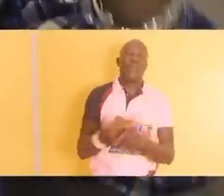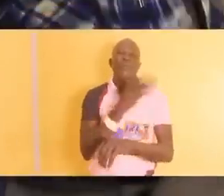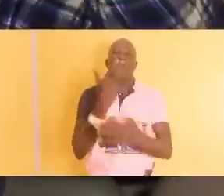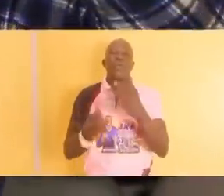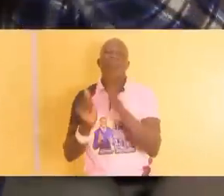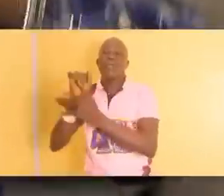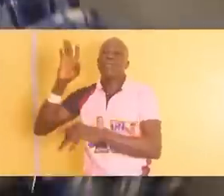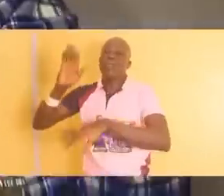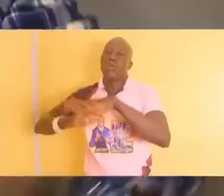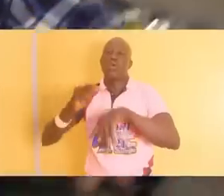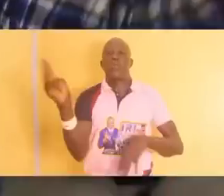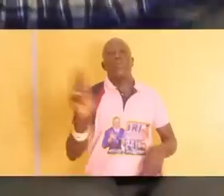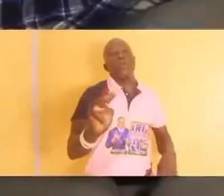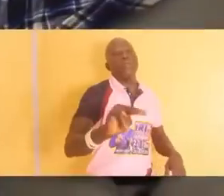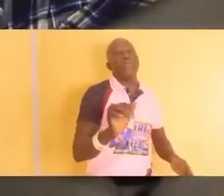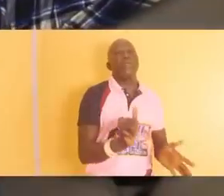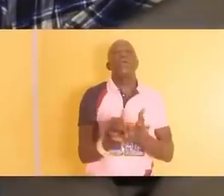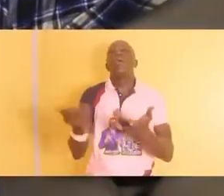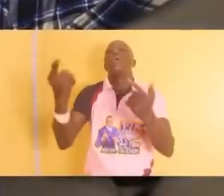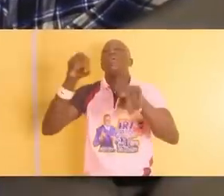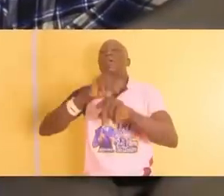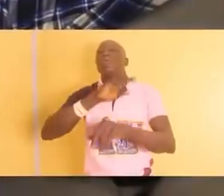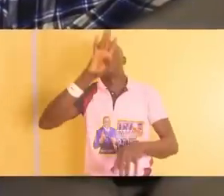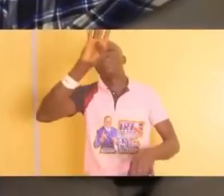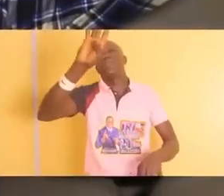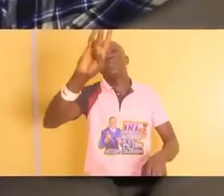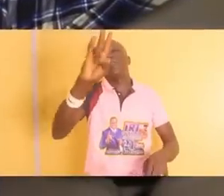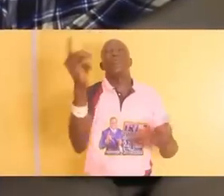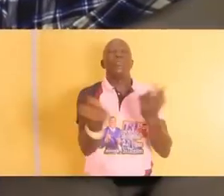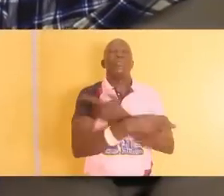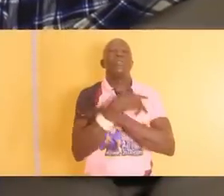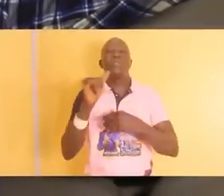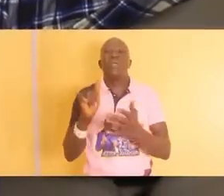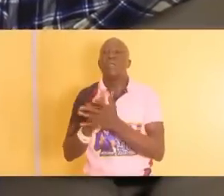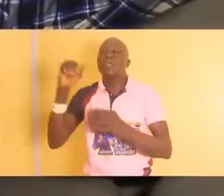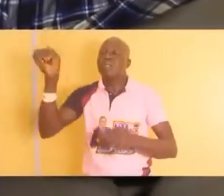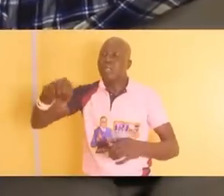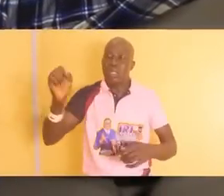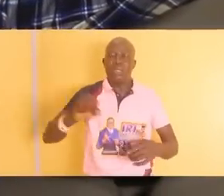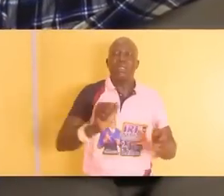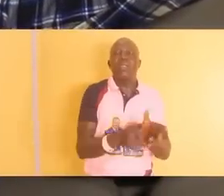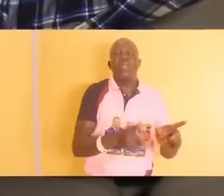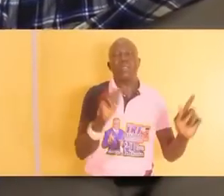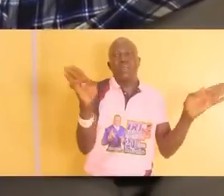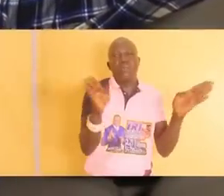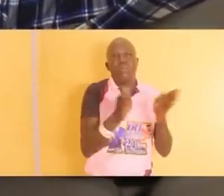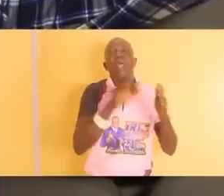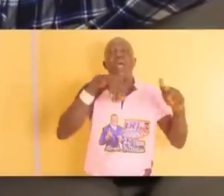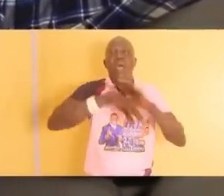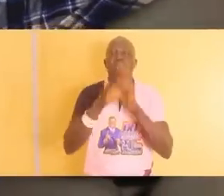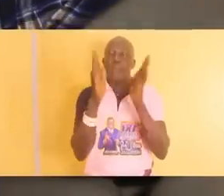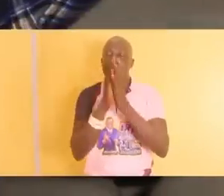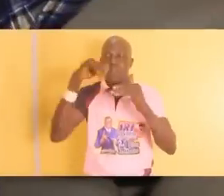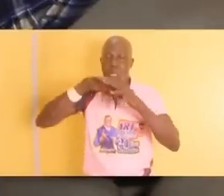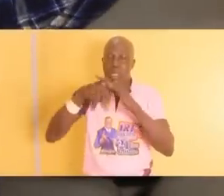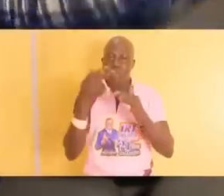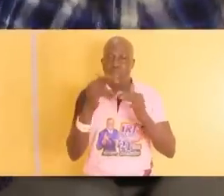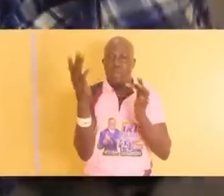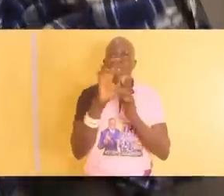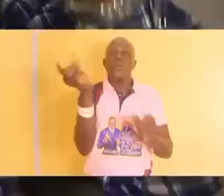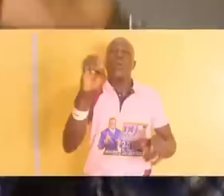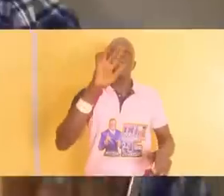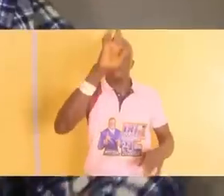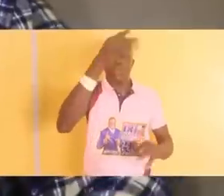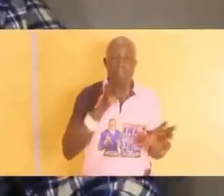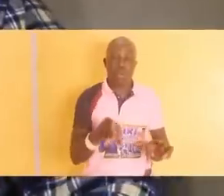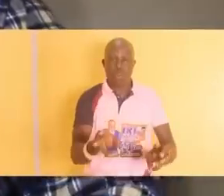powerful. On Monday, instead of 7 days, yes. Bless me. I pray in the name of Jesus.